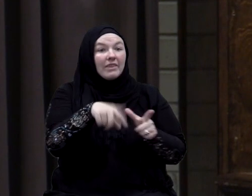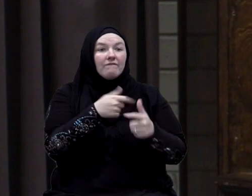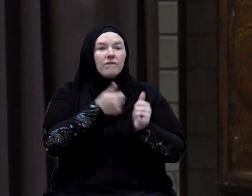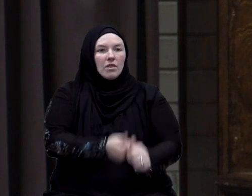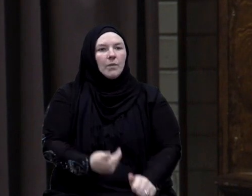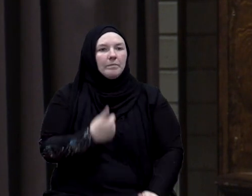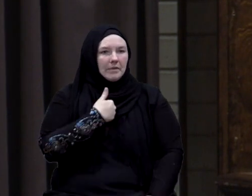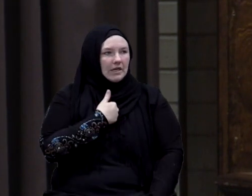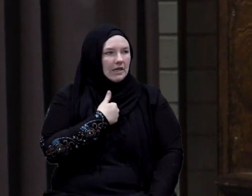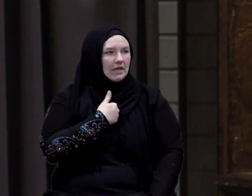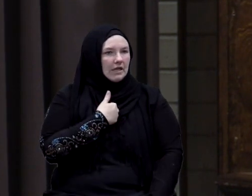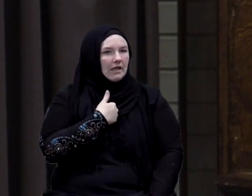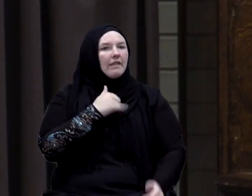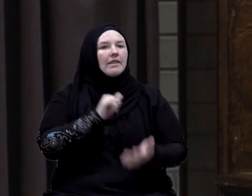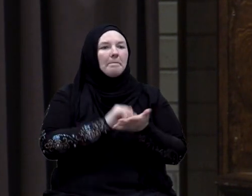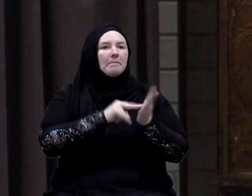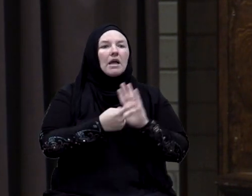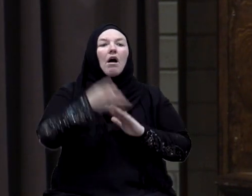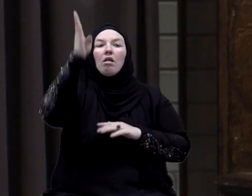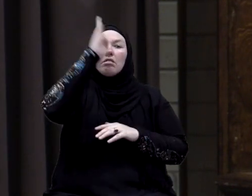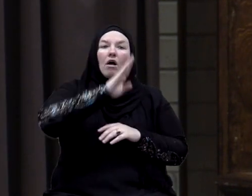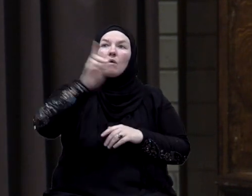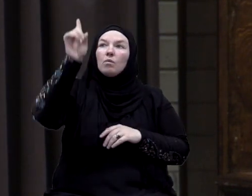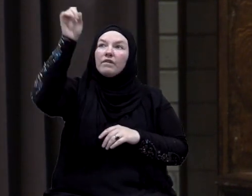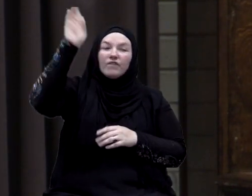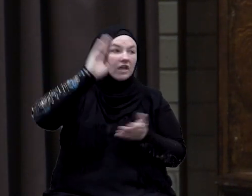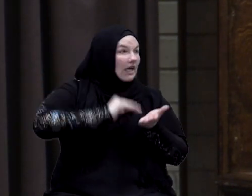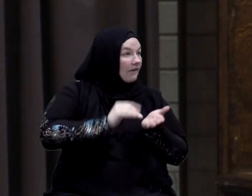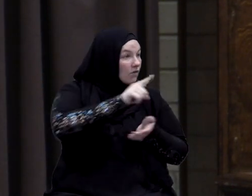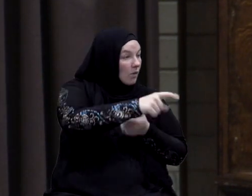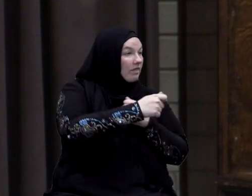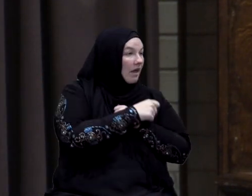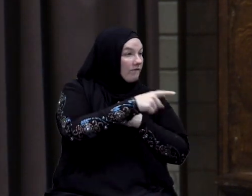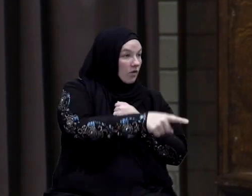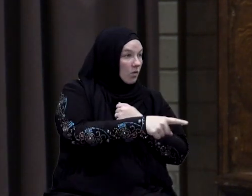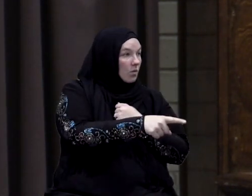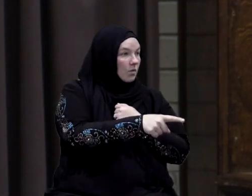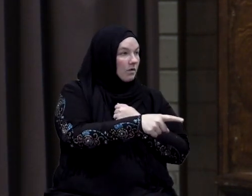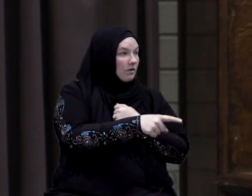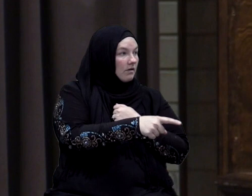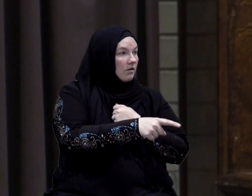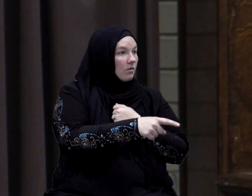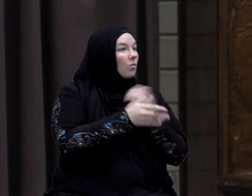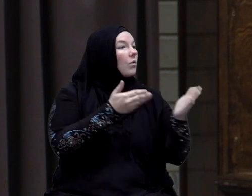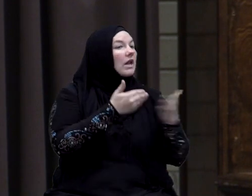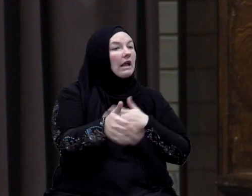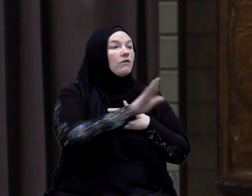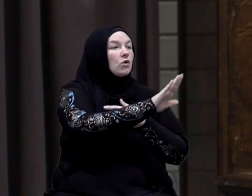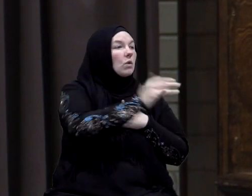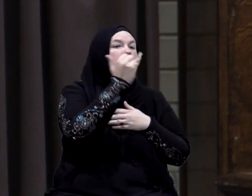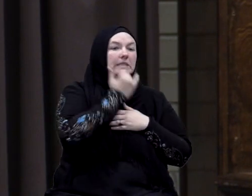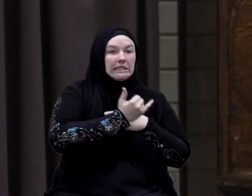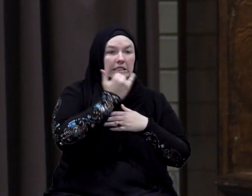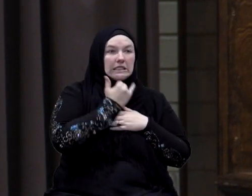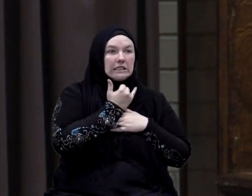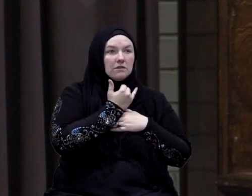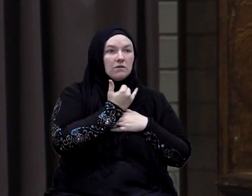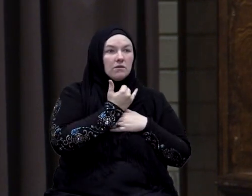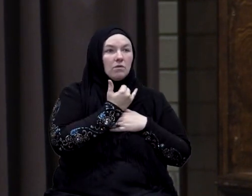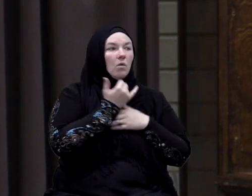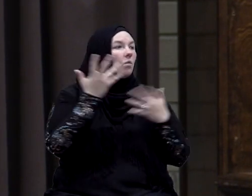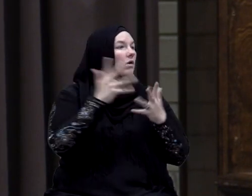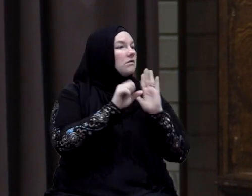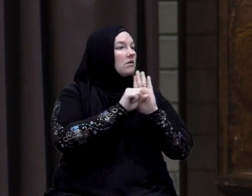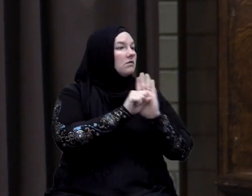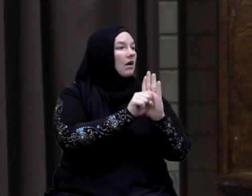that Allah would forgive you, would love you and forgive you your sin. So what is the sign of our